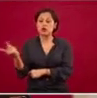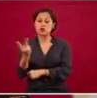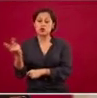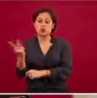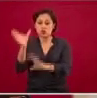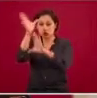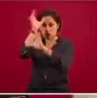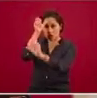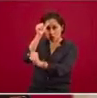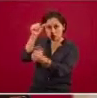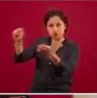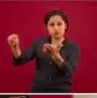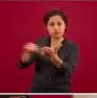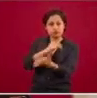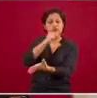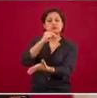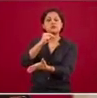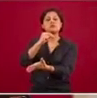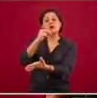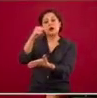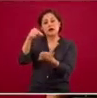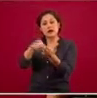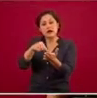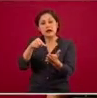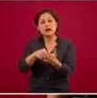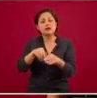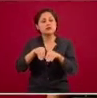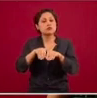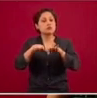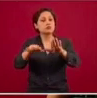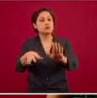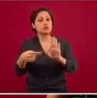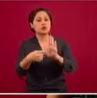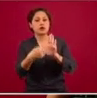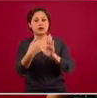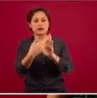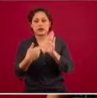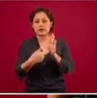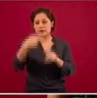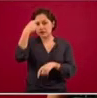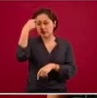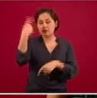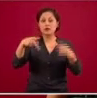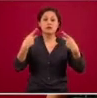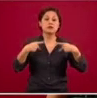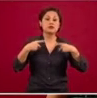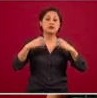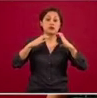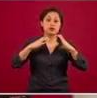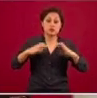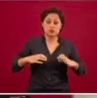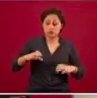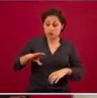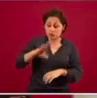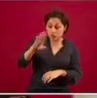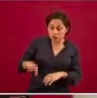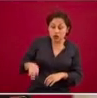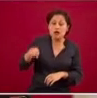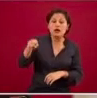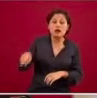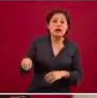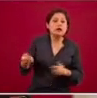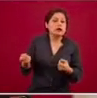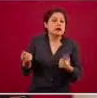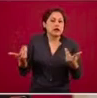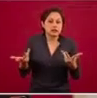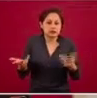presenting a full cooperation agreement that presents the specific guidelines for the handlement of